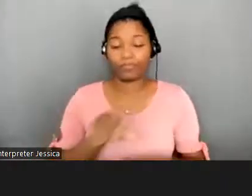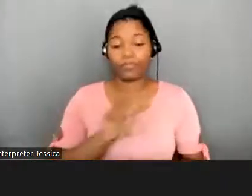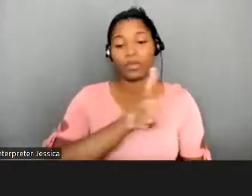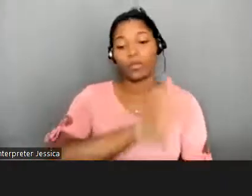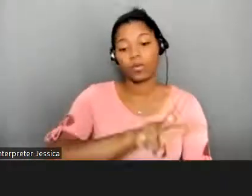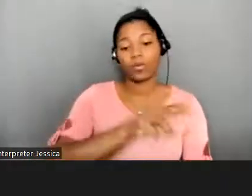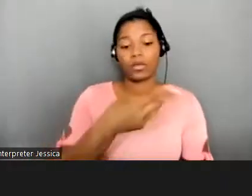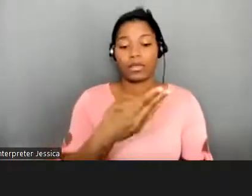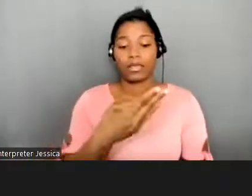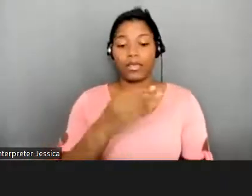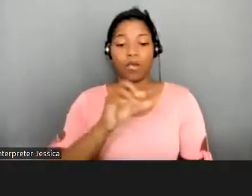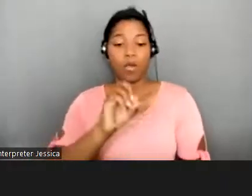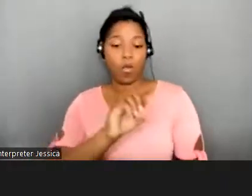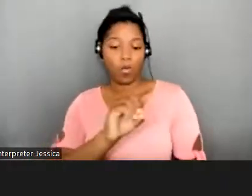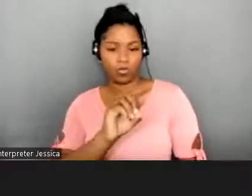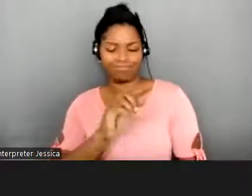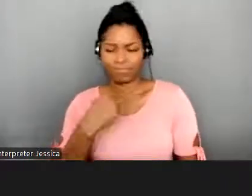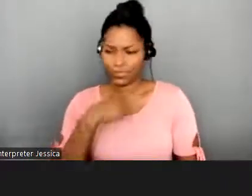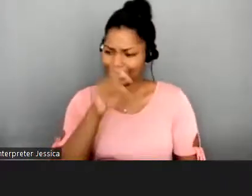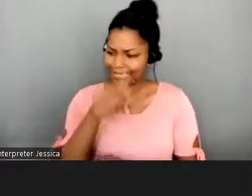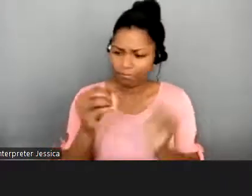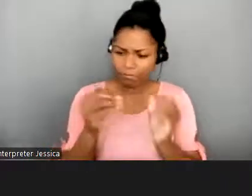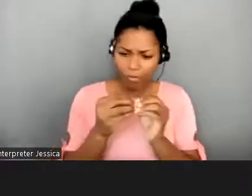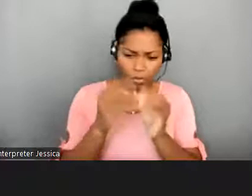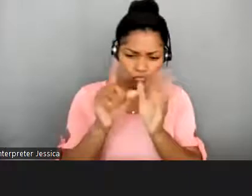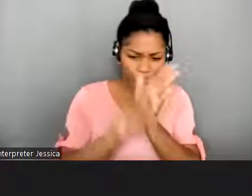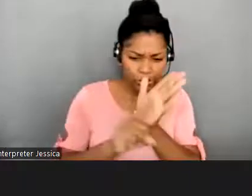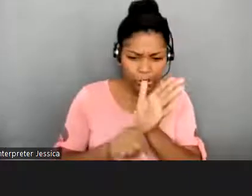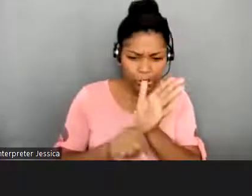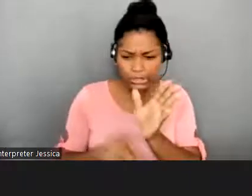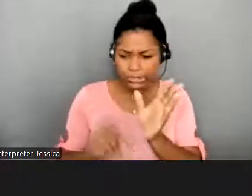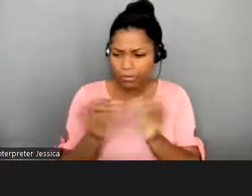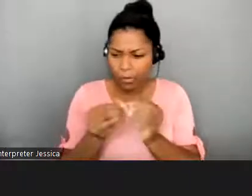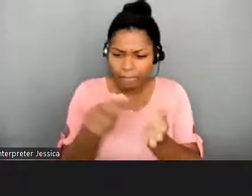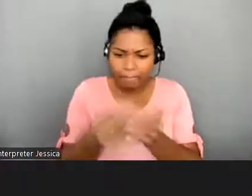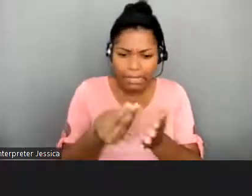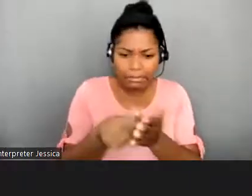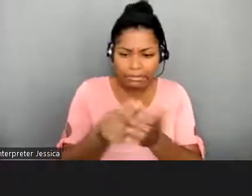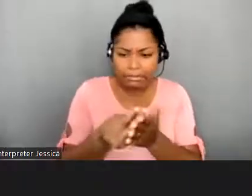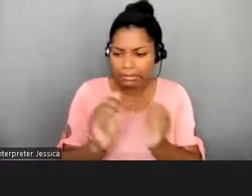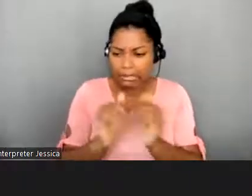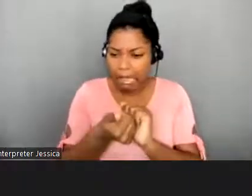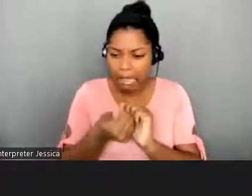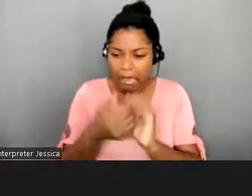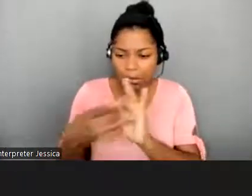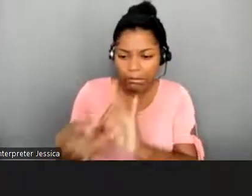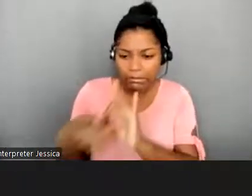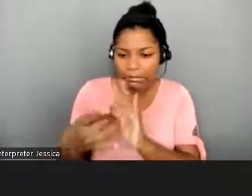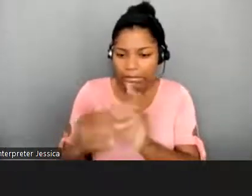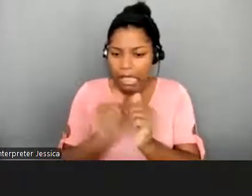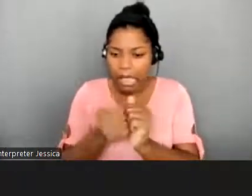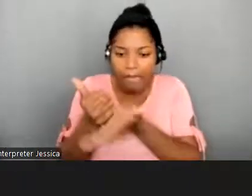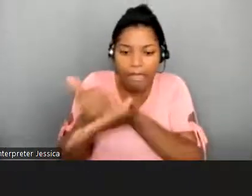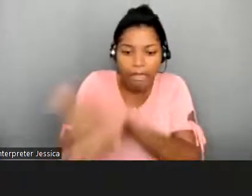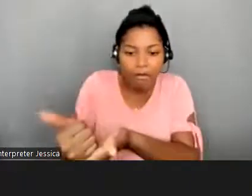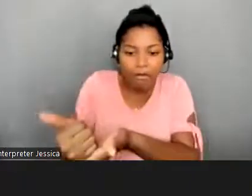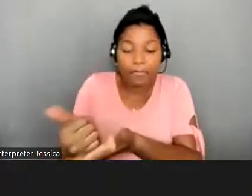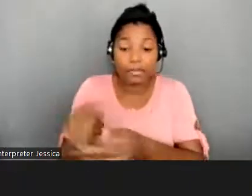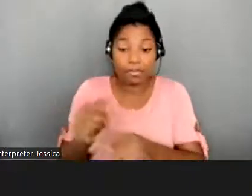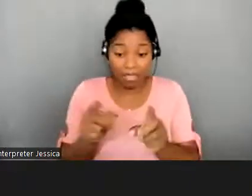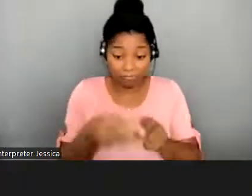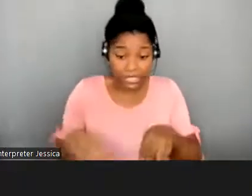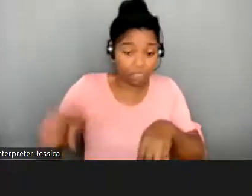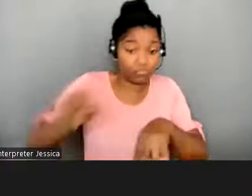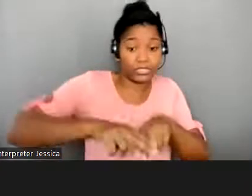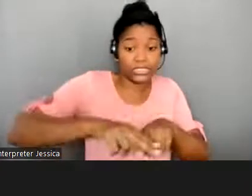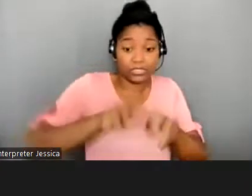more research to know what programs and strategies result in greater social connections. In order to increase research, we need to